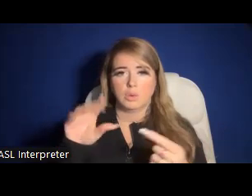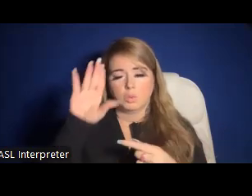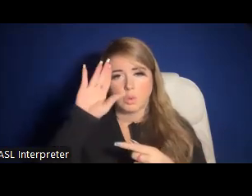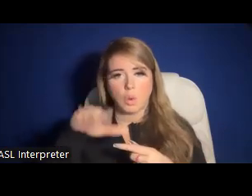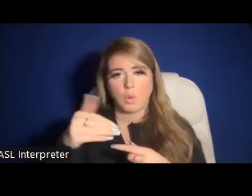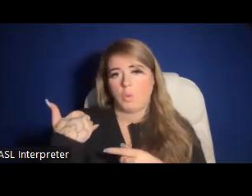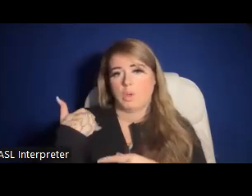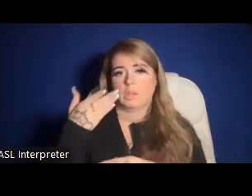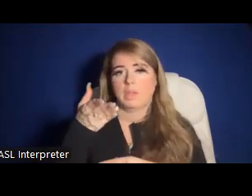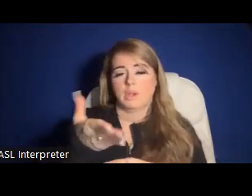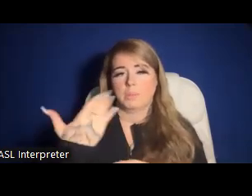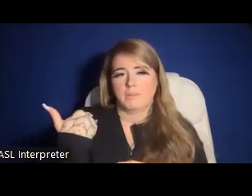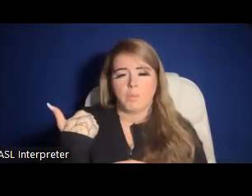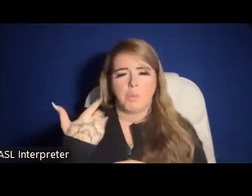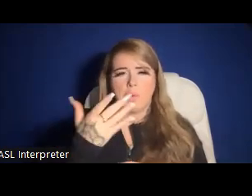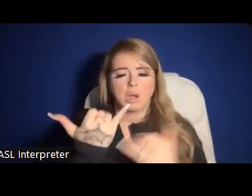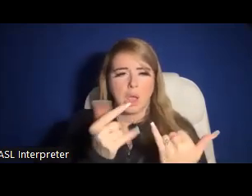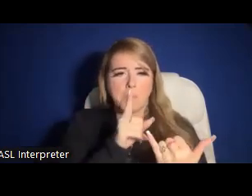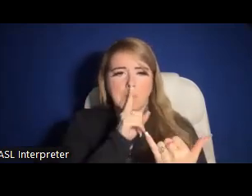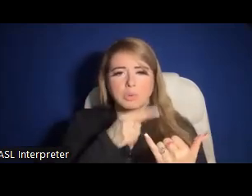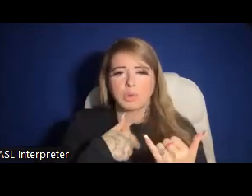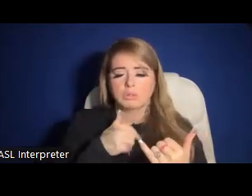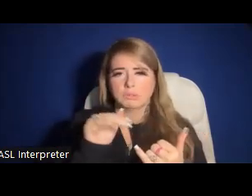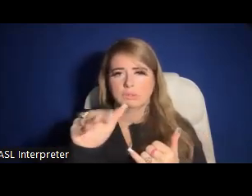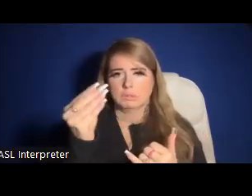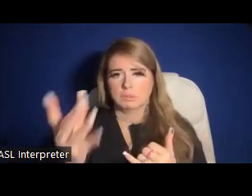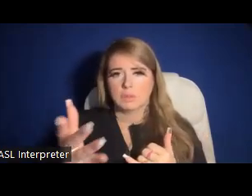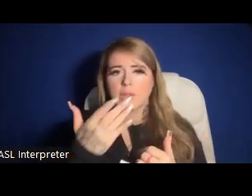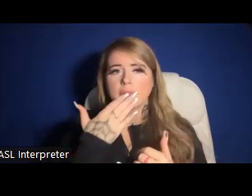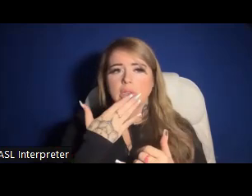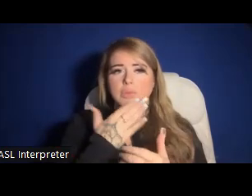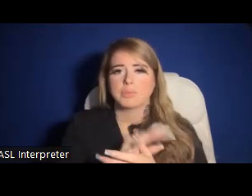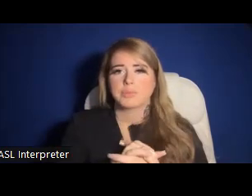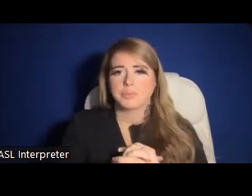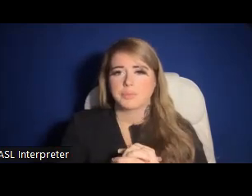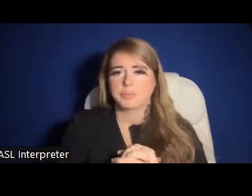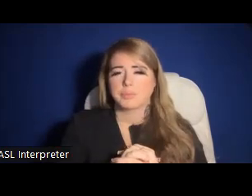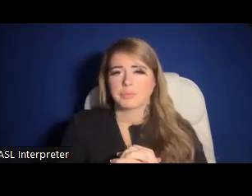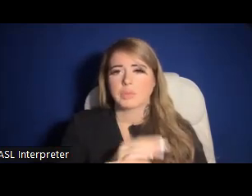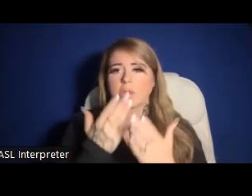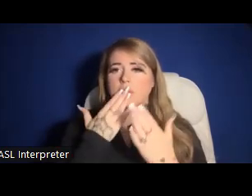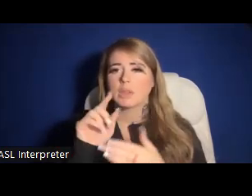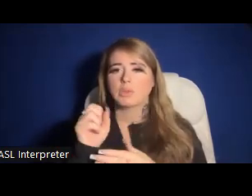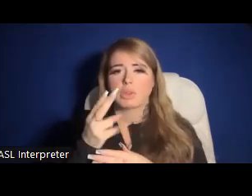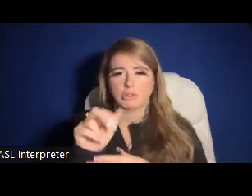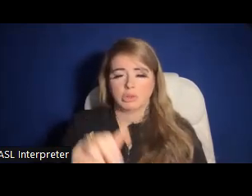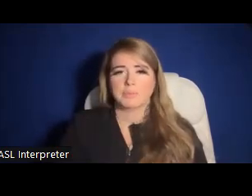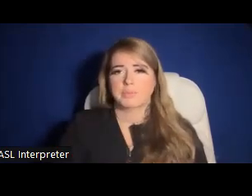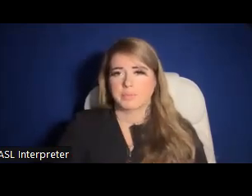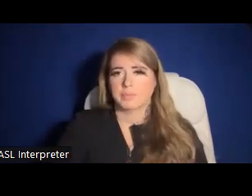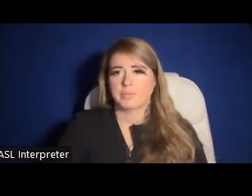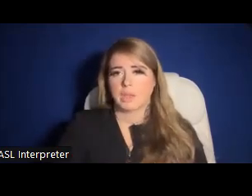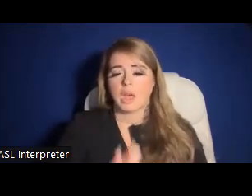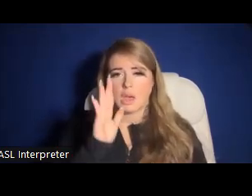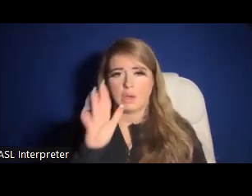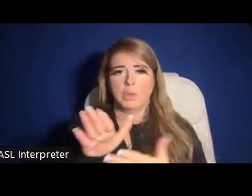on there to begin with. So I just wanted to bring that to your attention. Thank you. Thank you, Tasha. Thank you. I will address